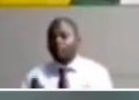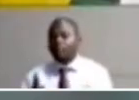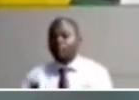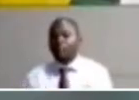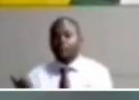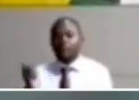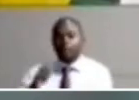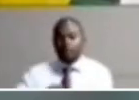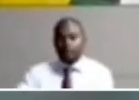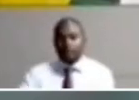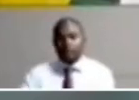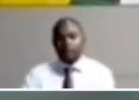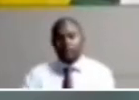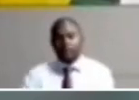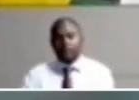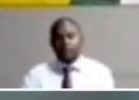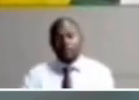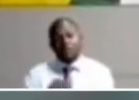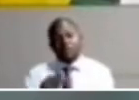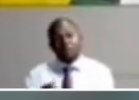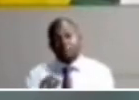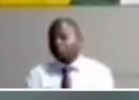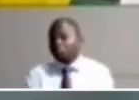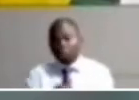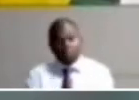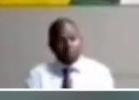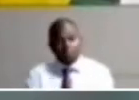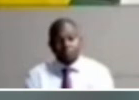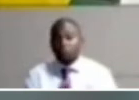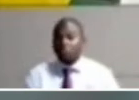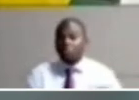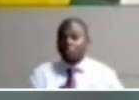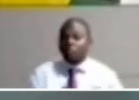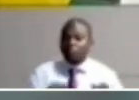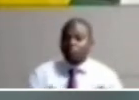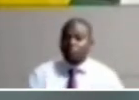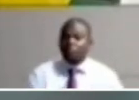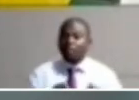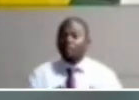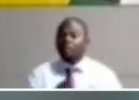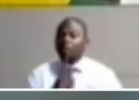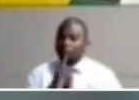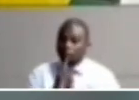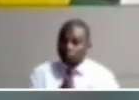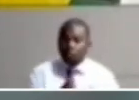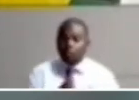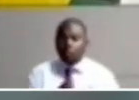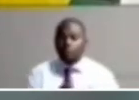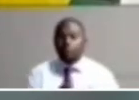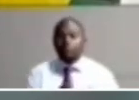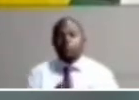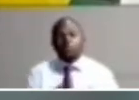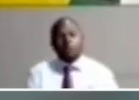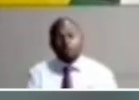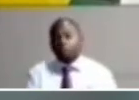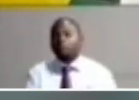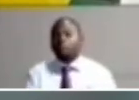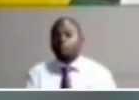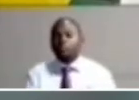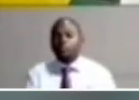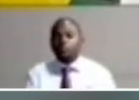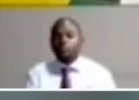days. If they can't manage to implement this, then the logic is for them to